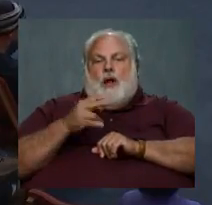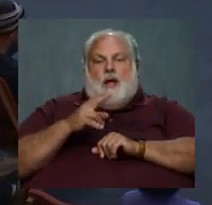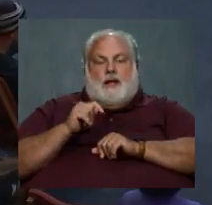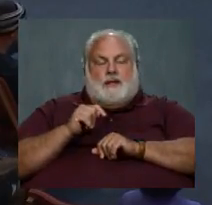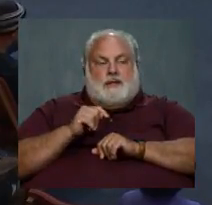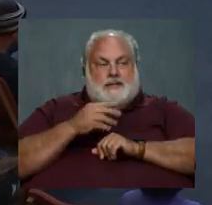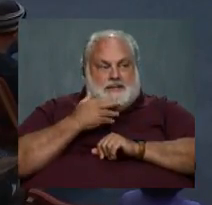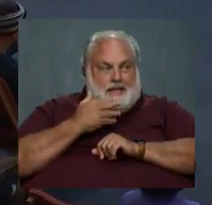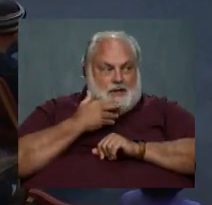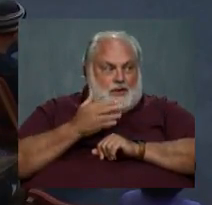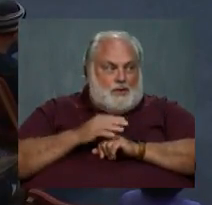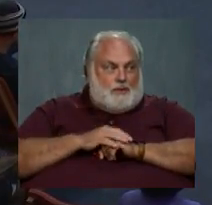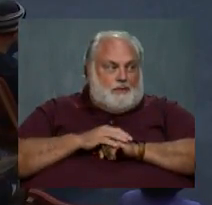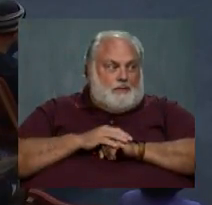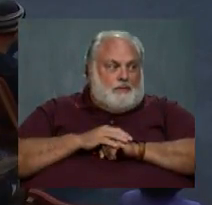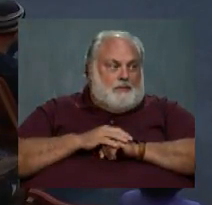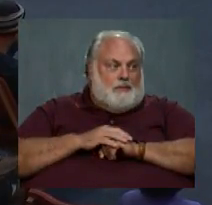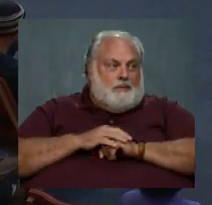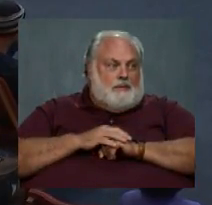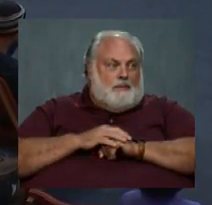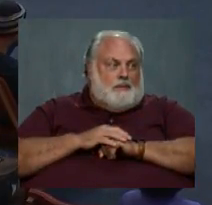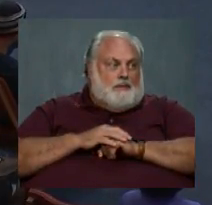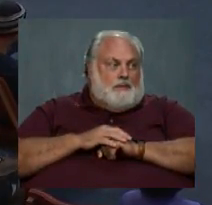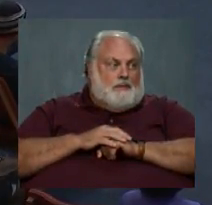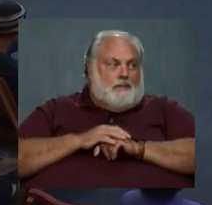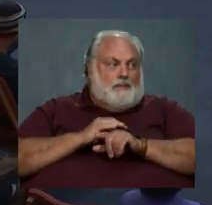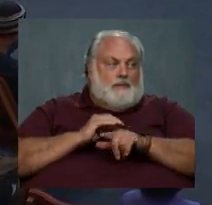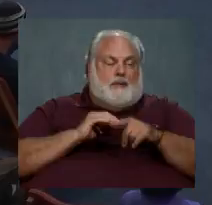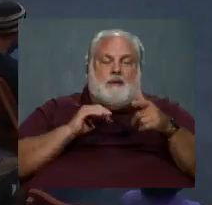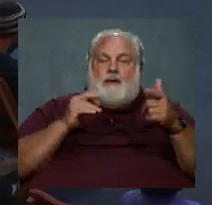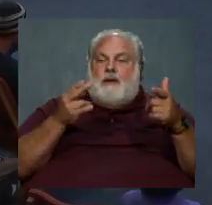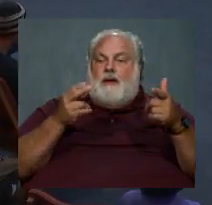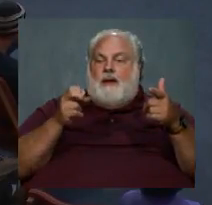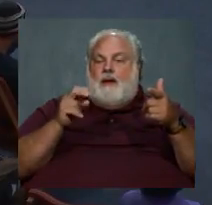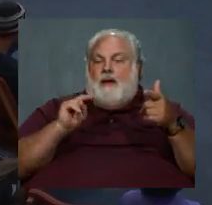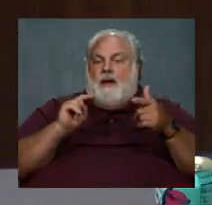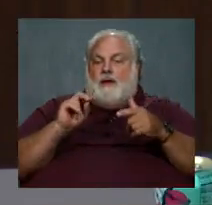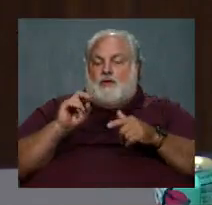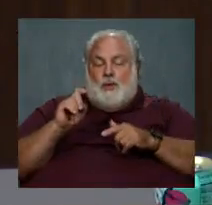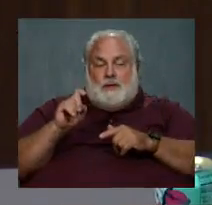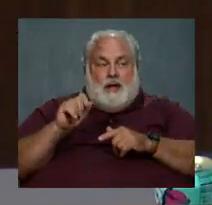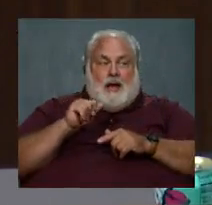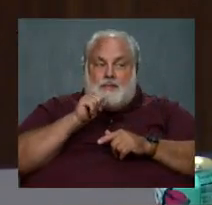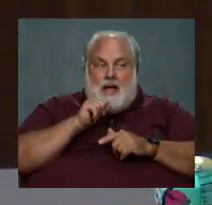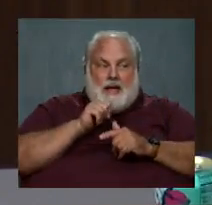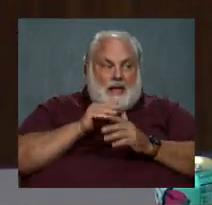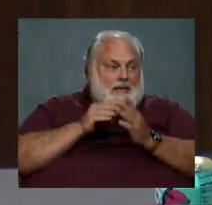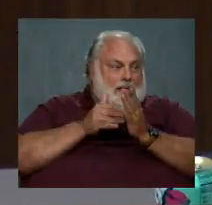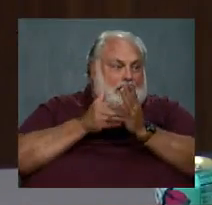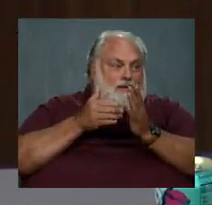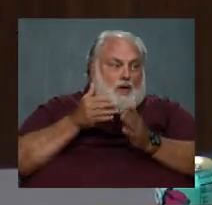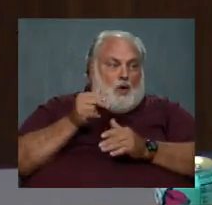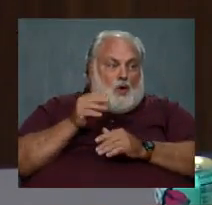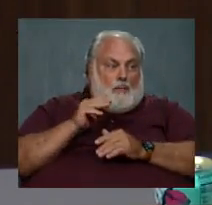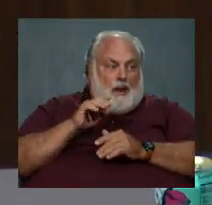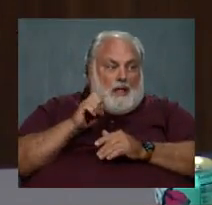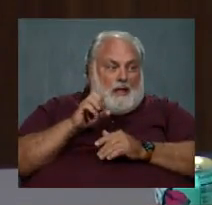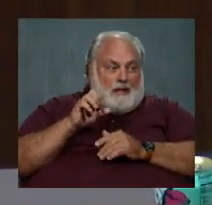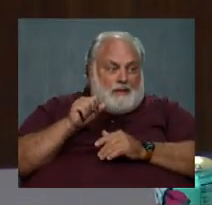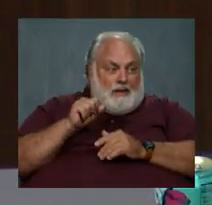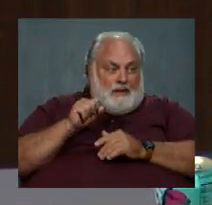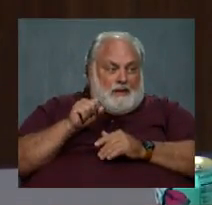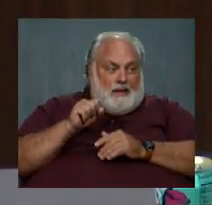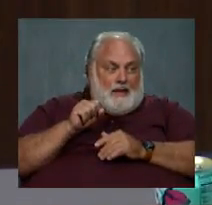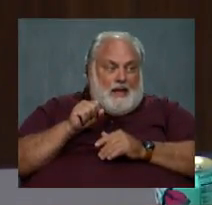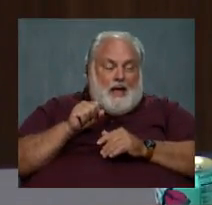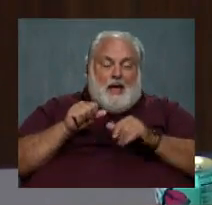Director Henderson, you still have? I'll know that I'm not against the homeless, but I want you to know that as